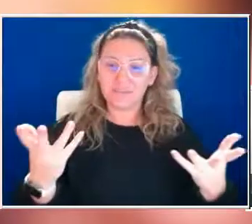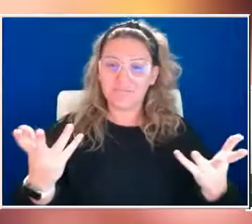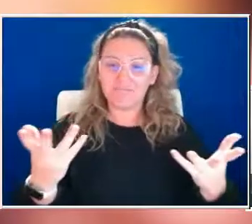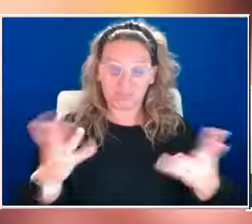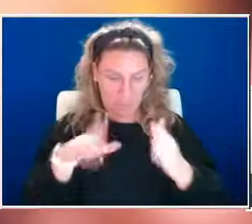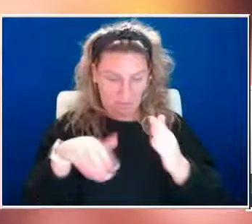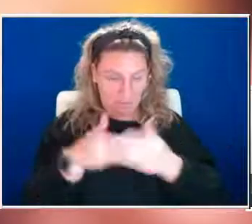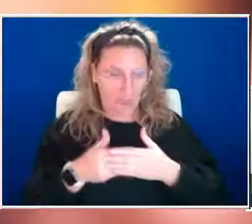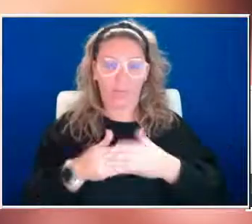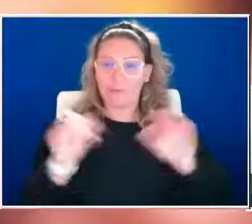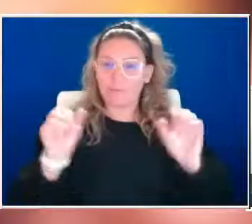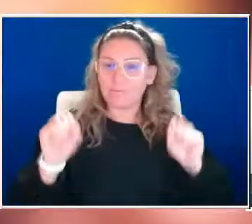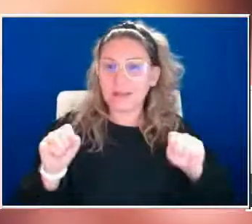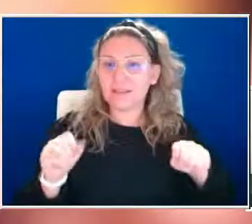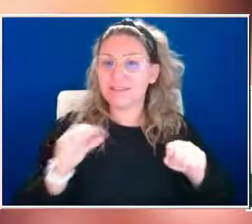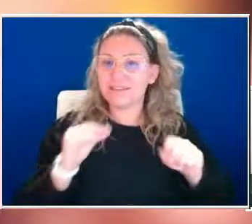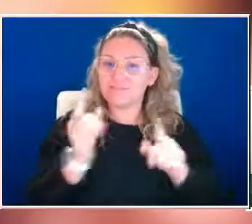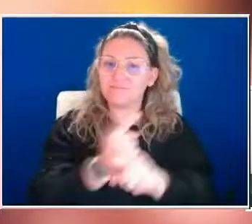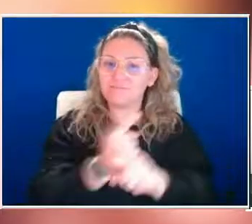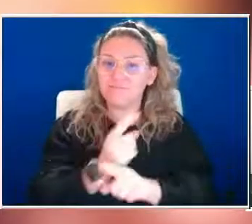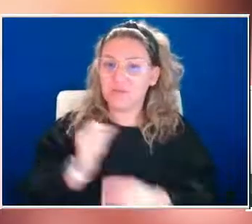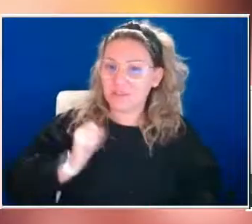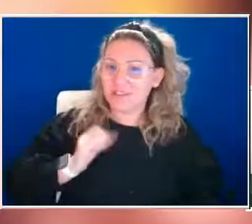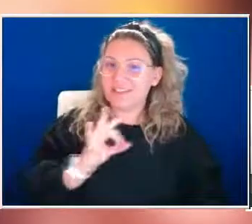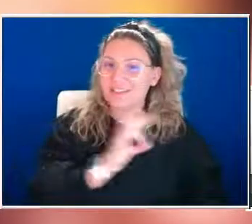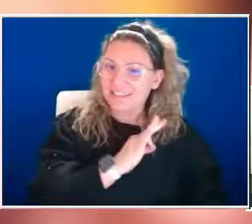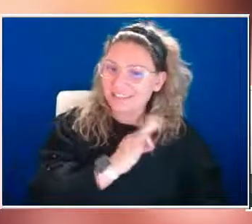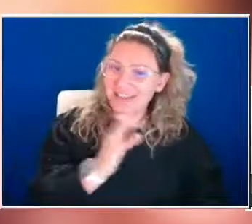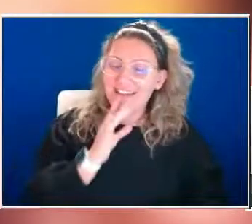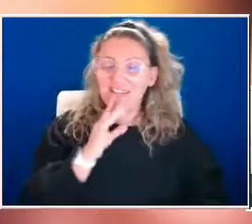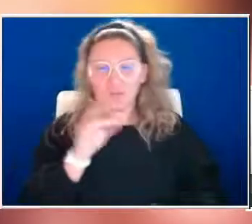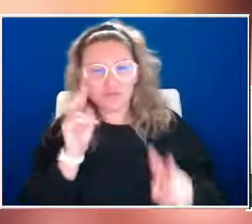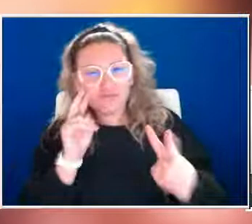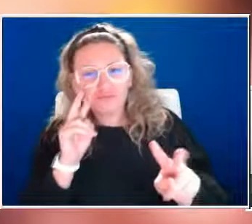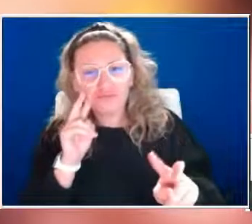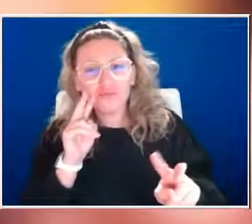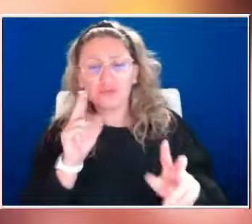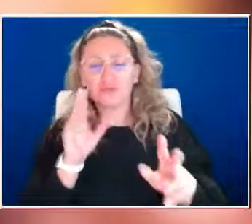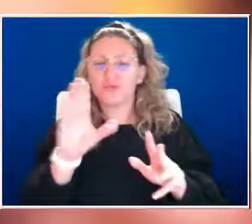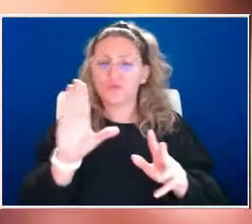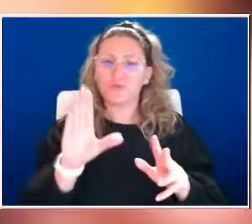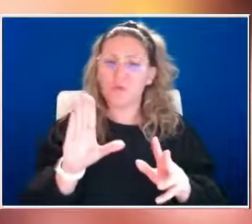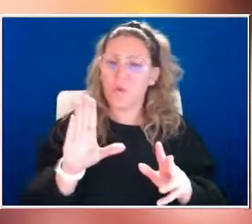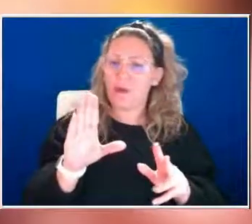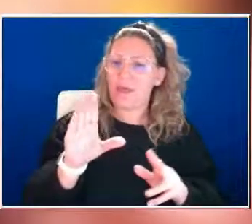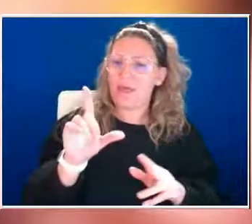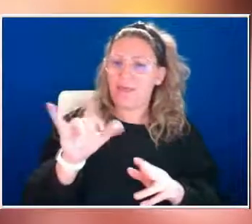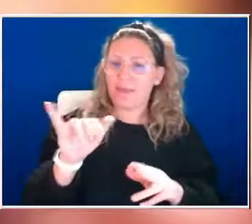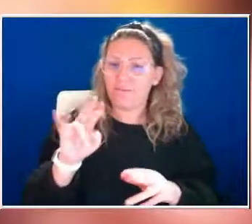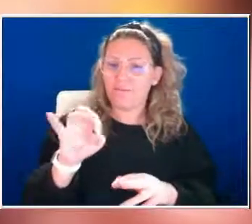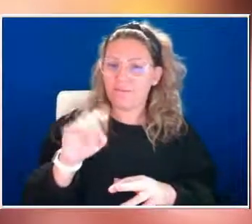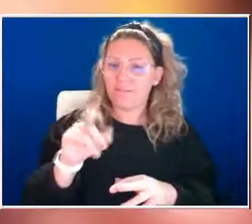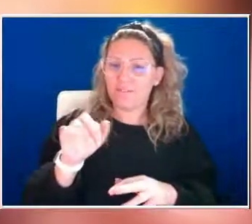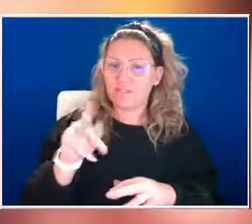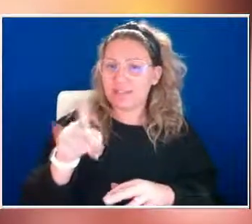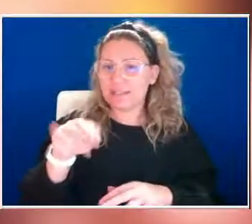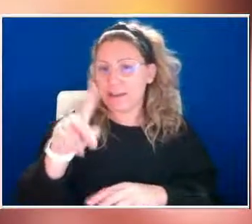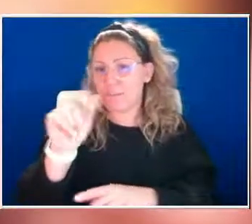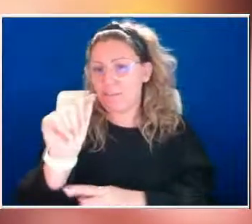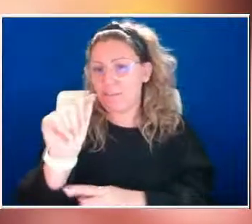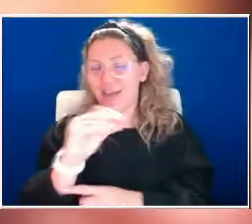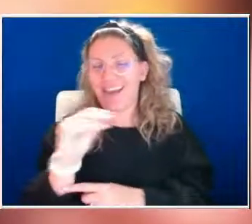the appropriate staff to help you look out for your lymphedema, manage your lymphedema. But if it